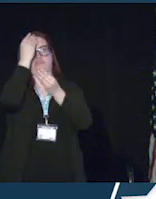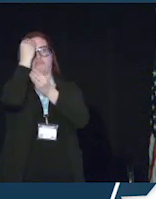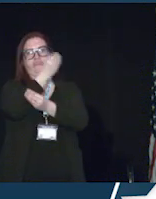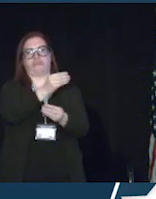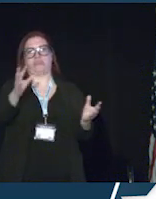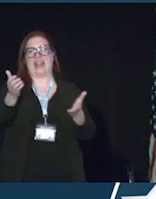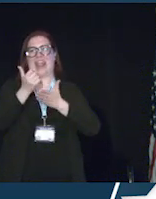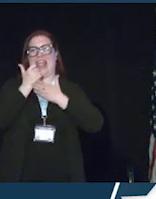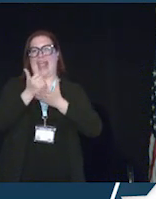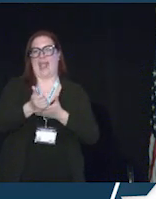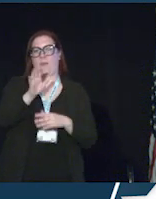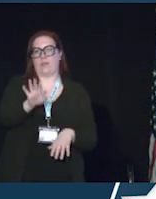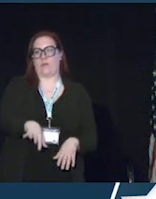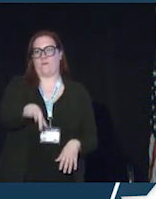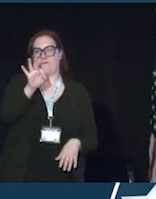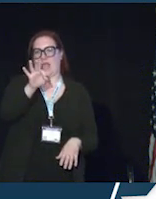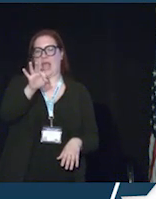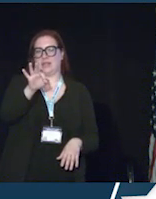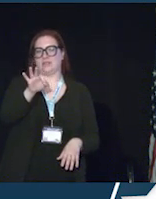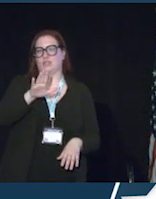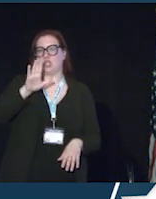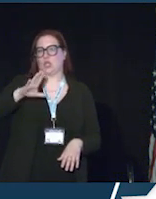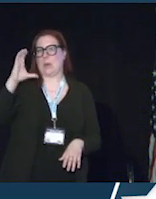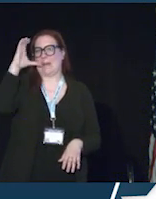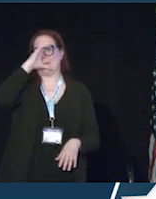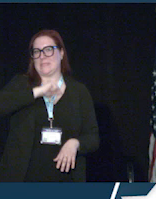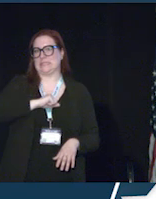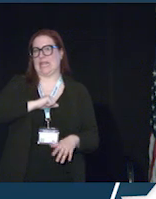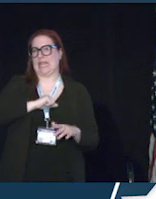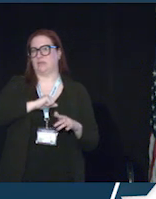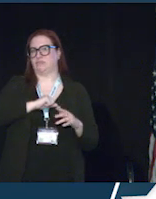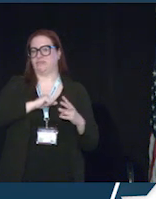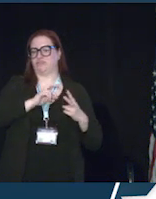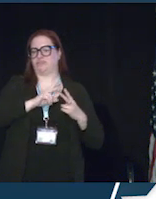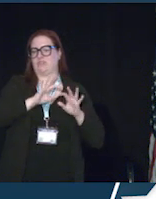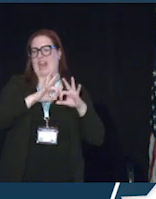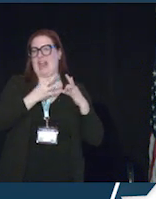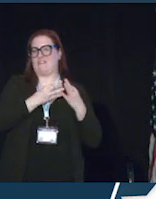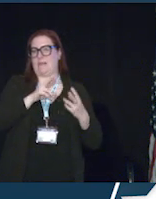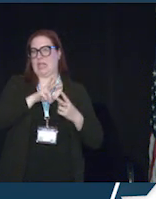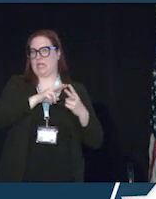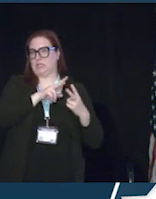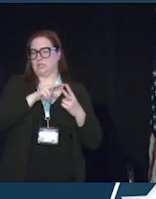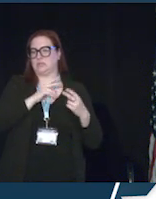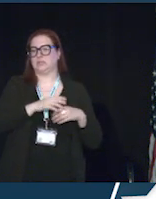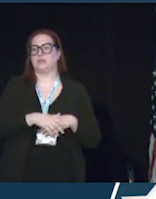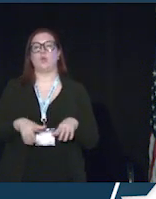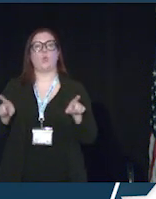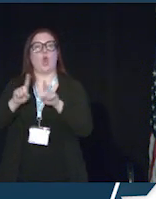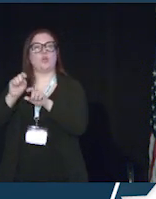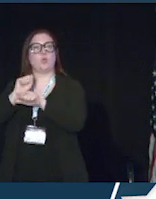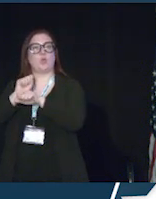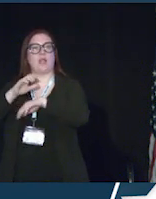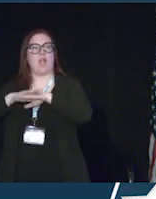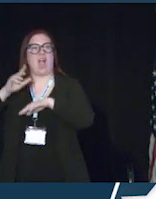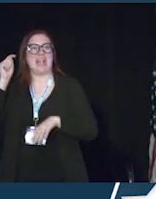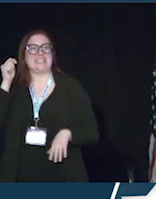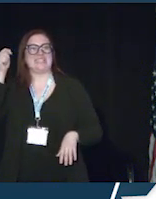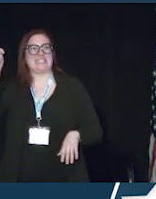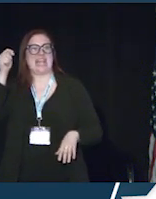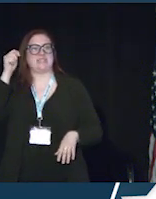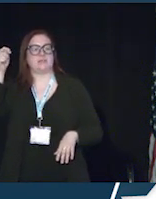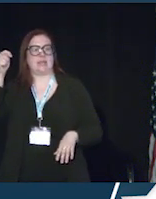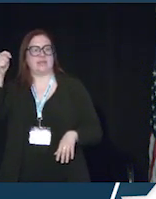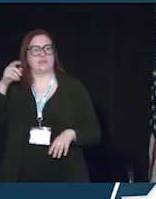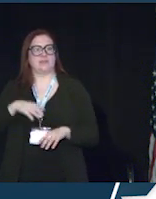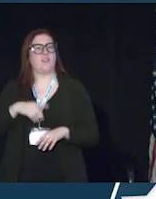you find your missing loved one. Because we're also working on testimonies around that